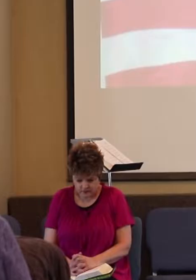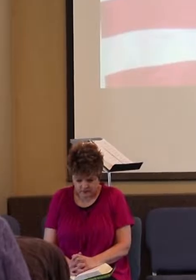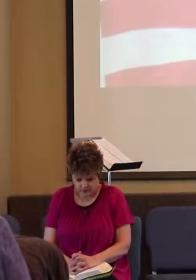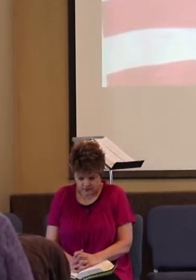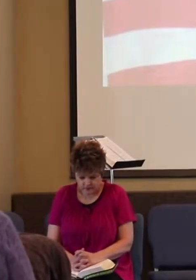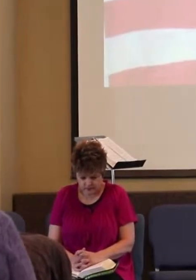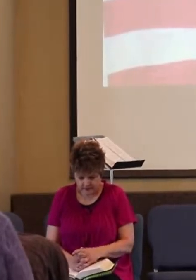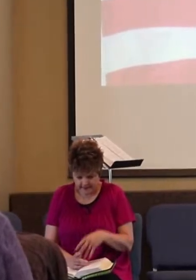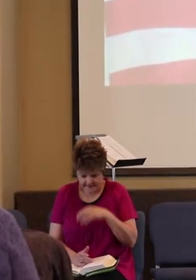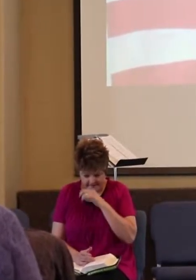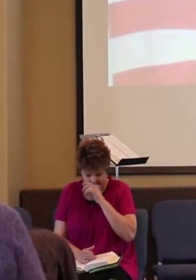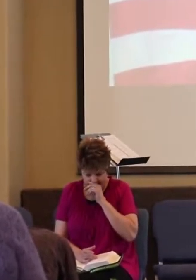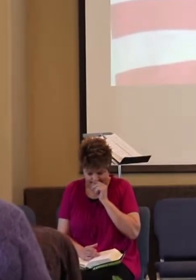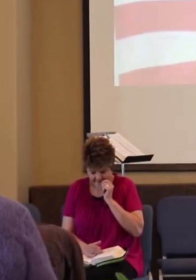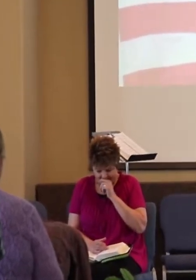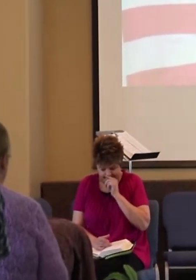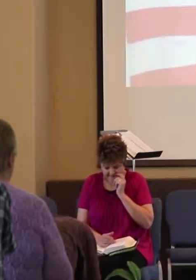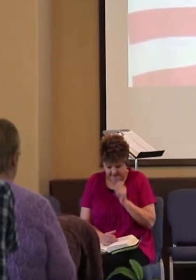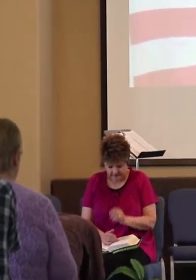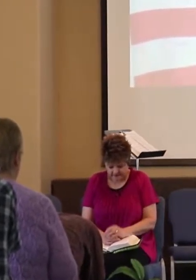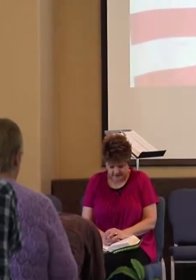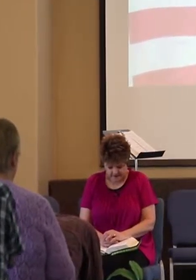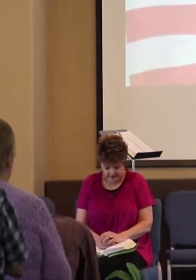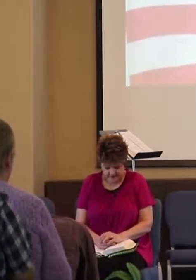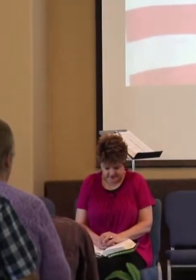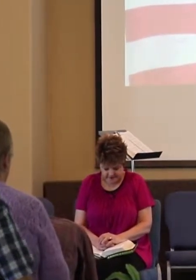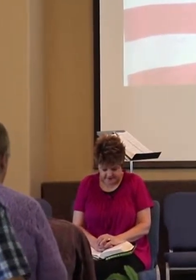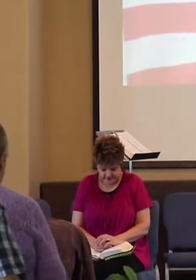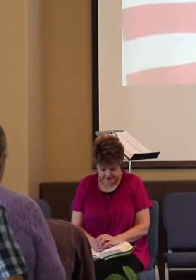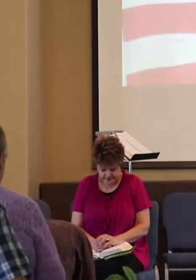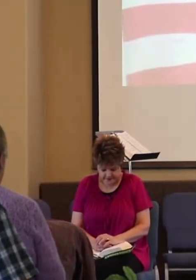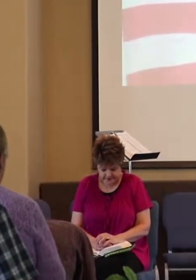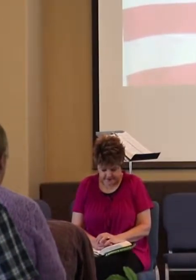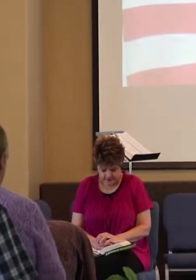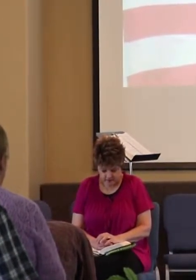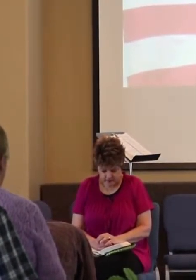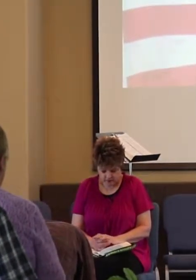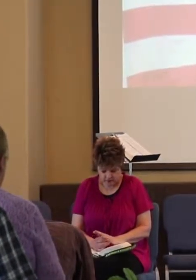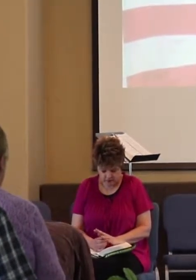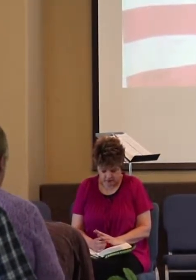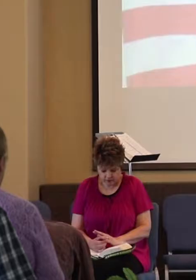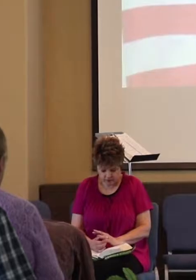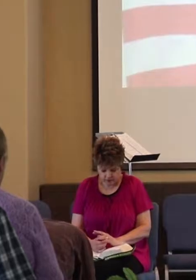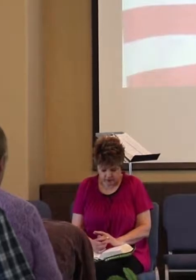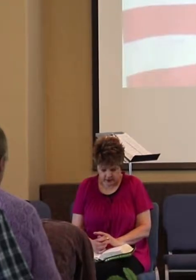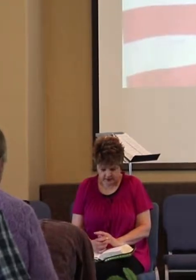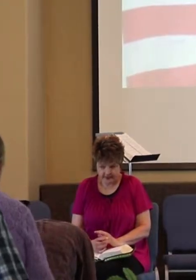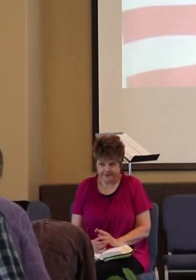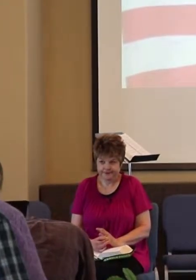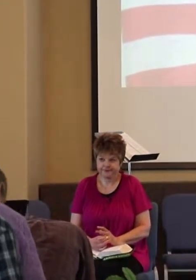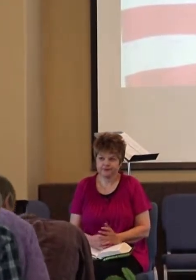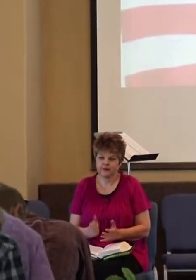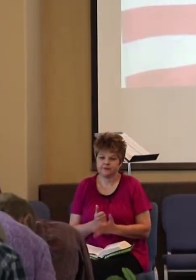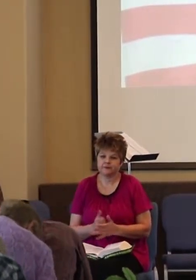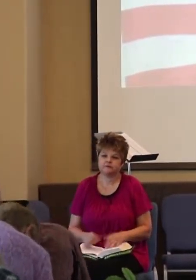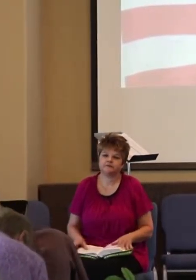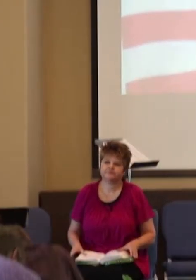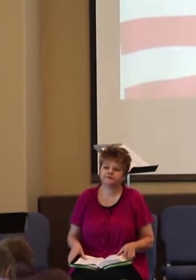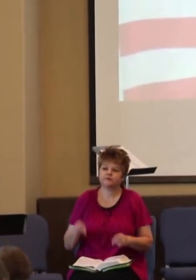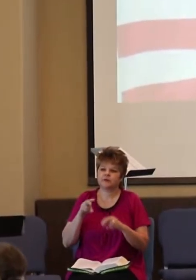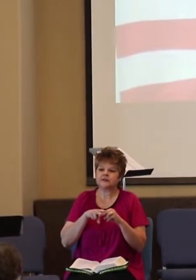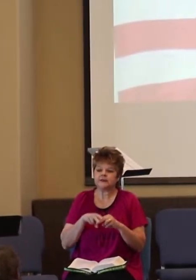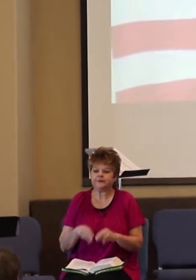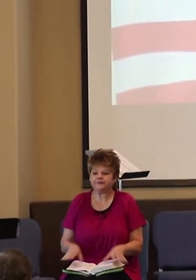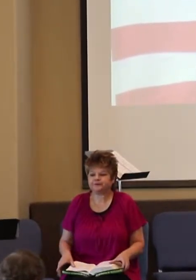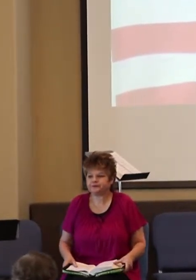of who you are and what life is about. I pray all these things in Jesus' name. Amen. Go ahead and be seated if you will.